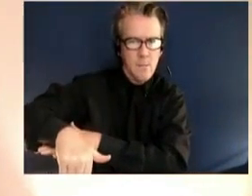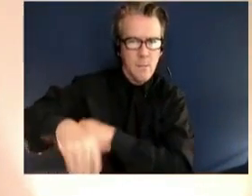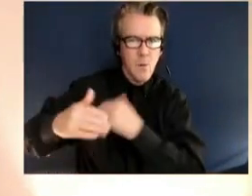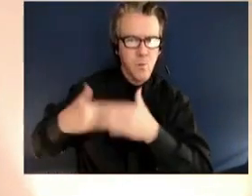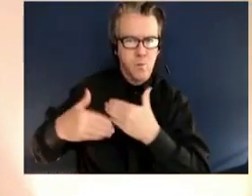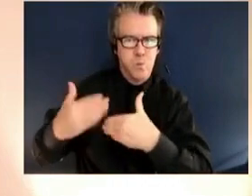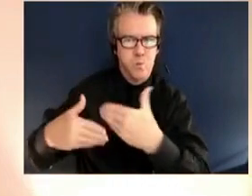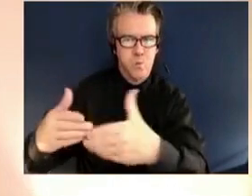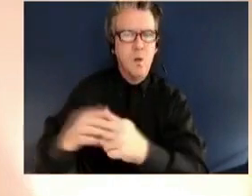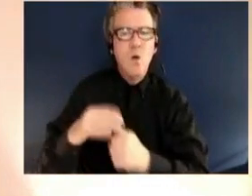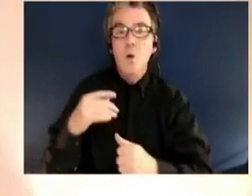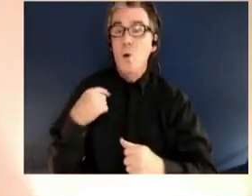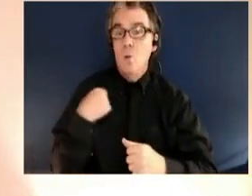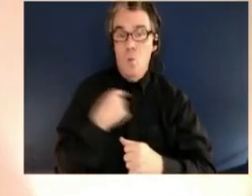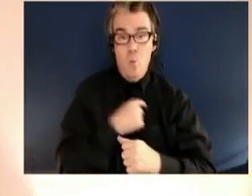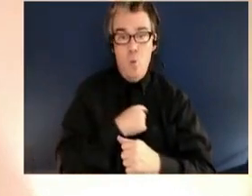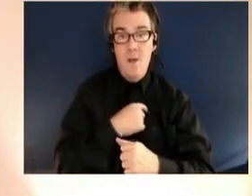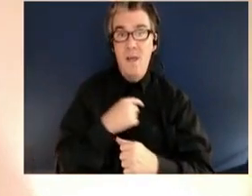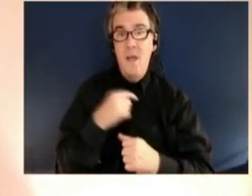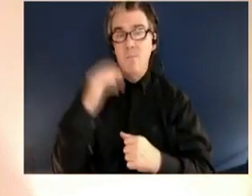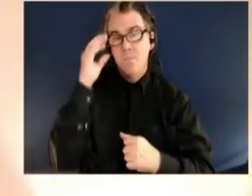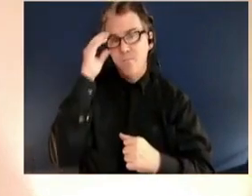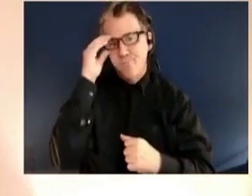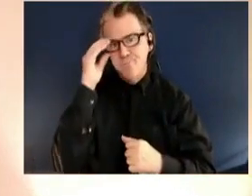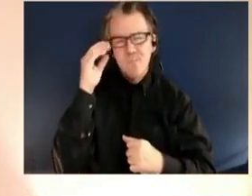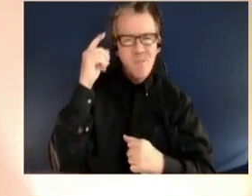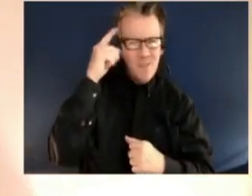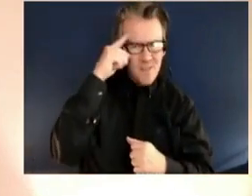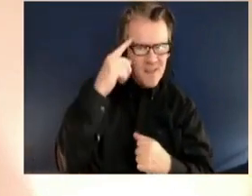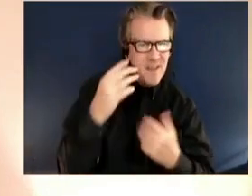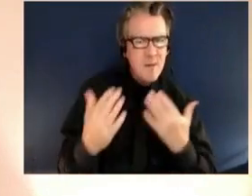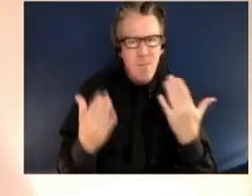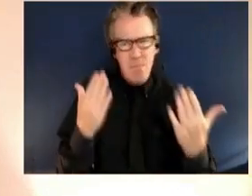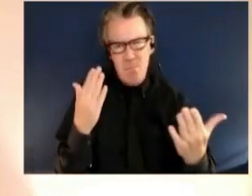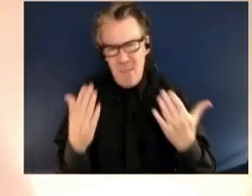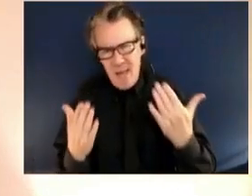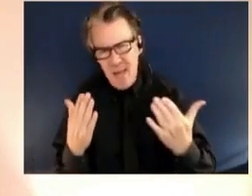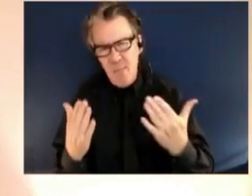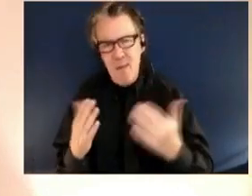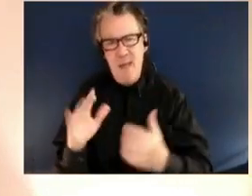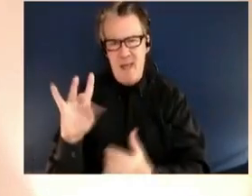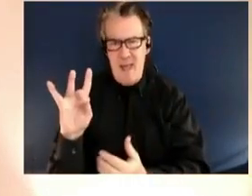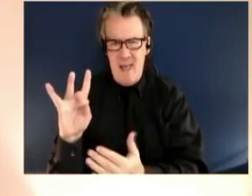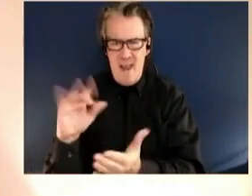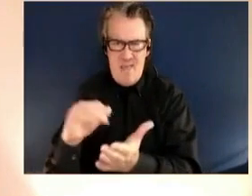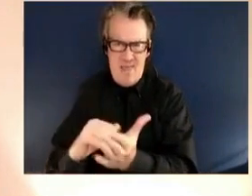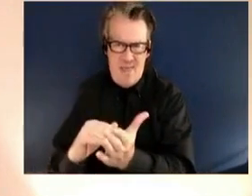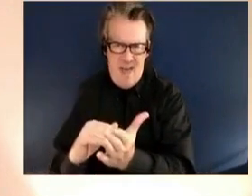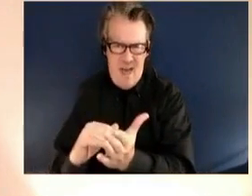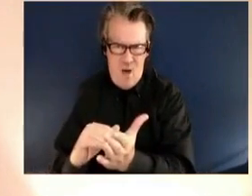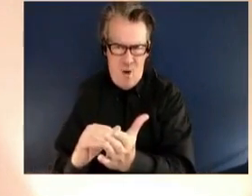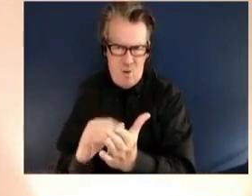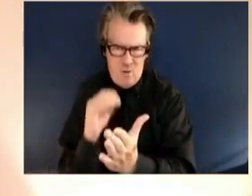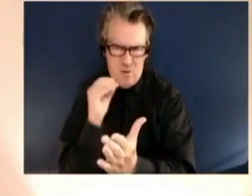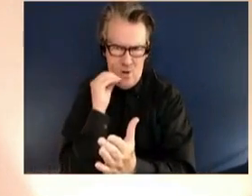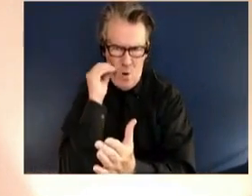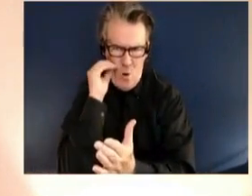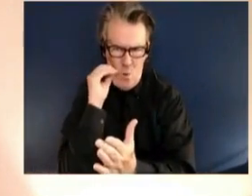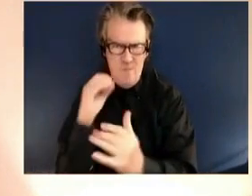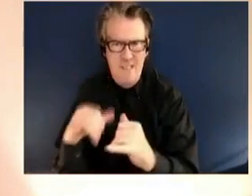customers that we believe will extend into tomorrow. And we anticipate having power